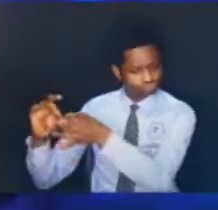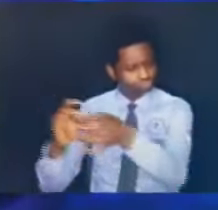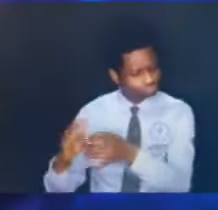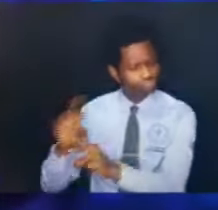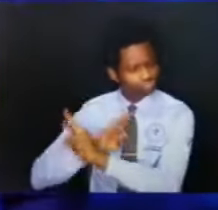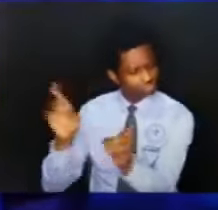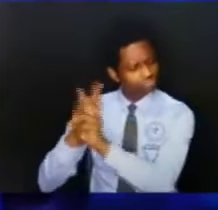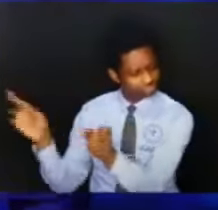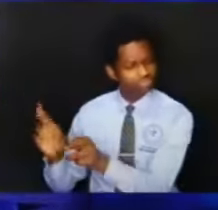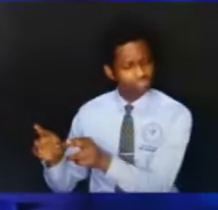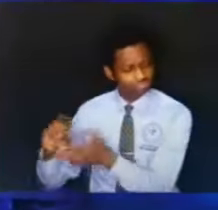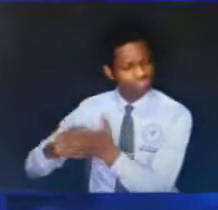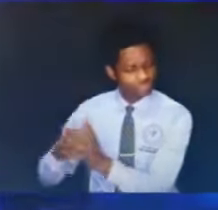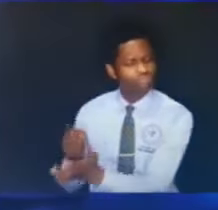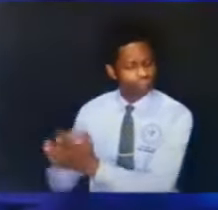to make